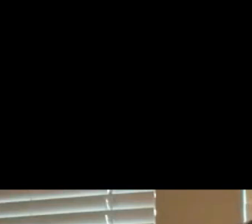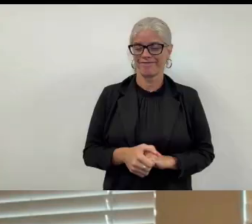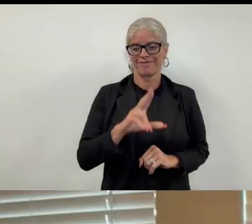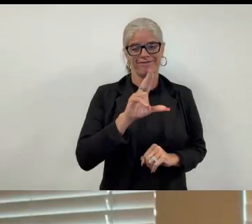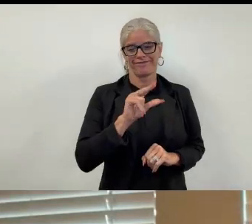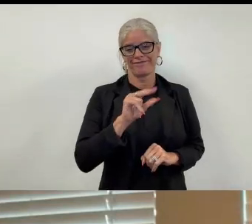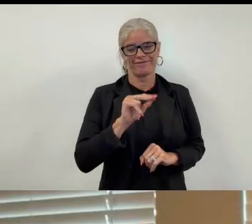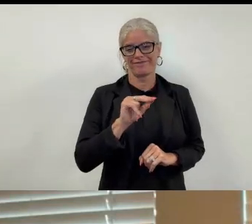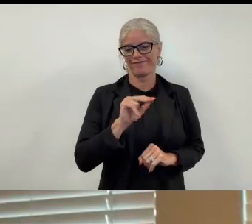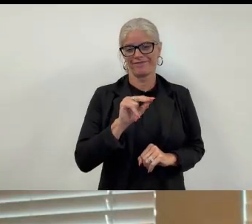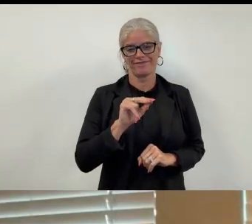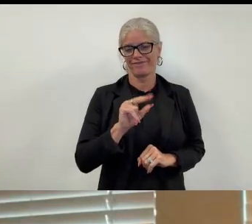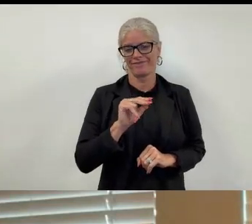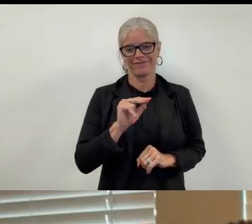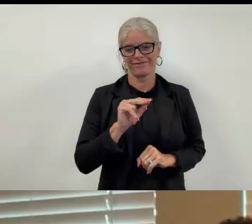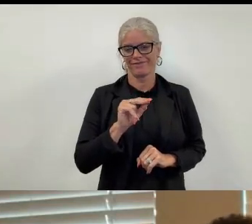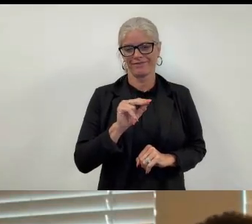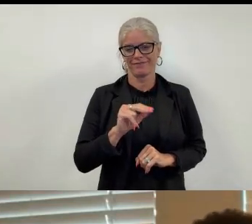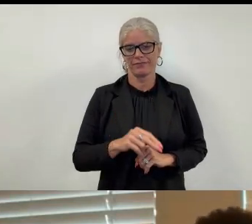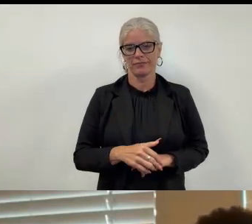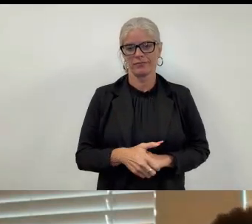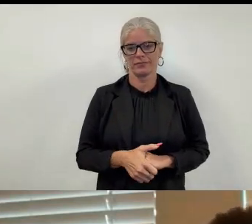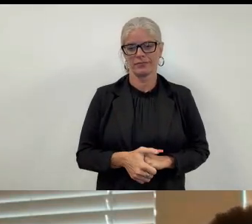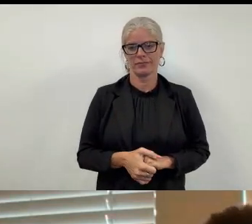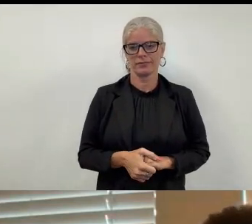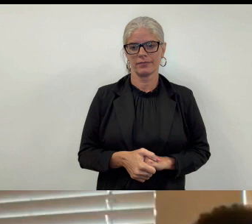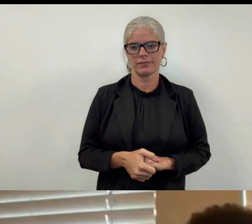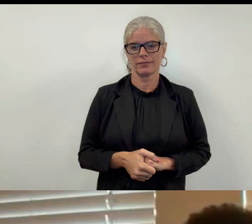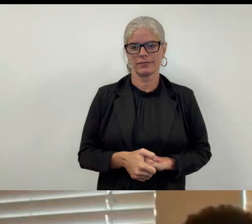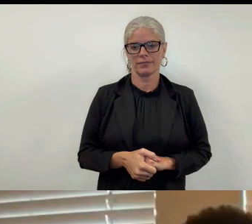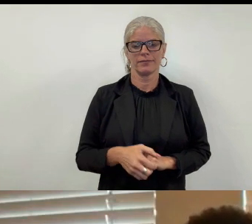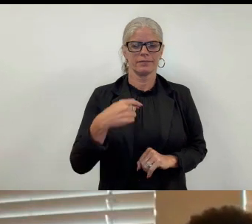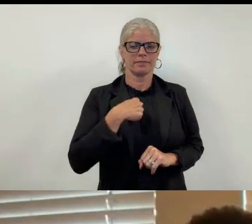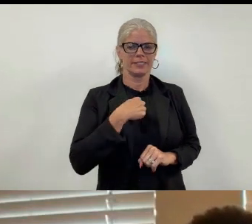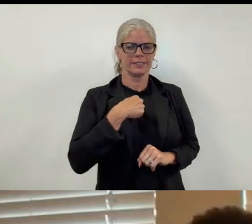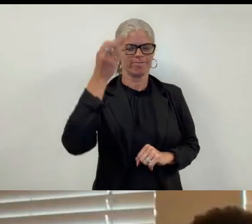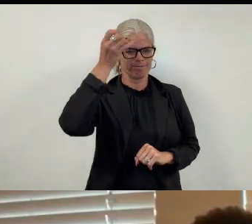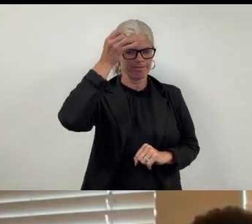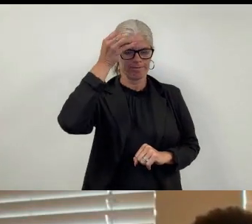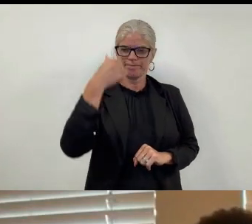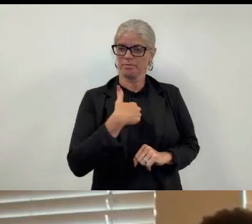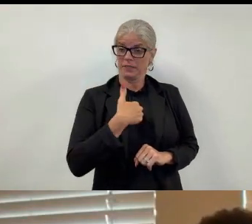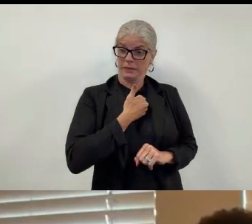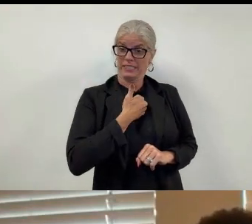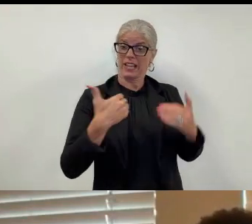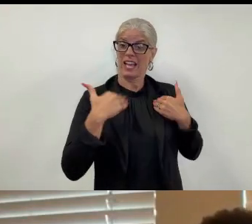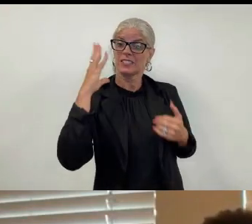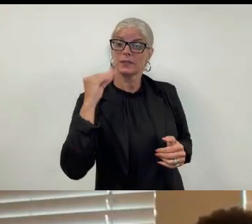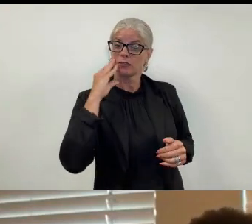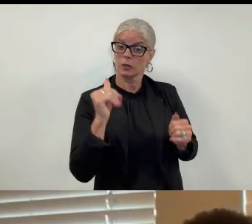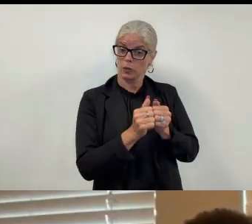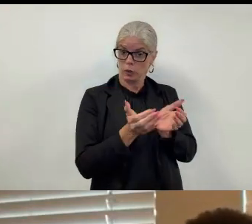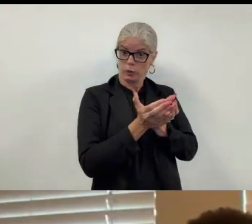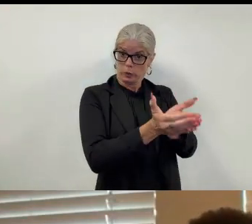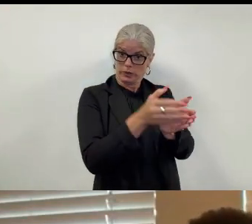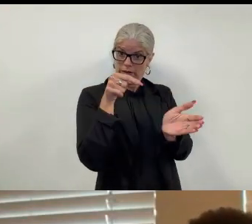those. Yeah, off the top of my head, I don't have any personal experience with any cruises that were specifically accessible. I've